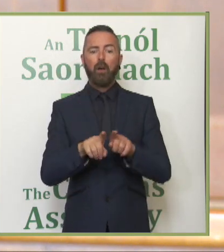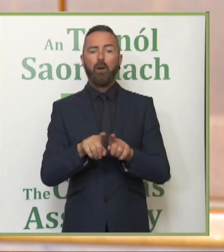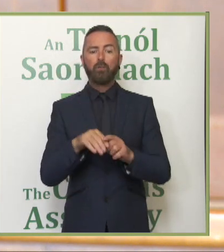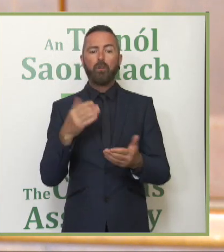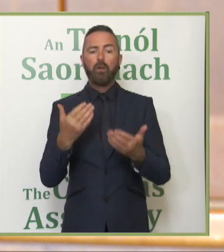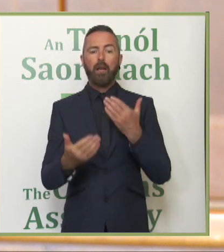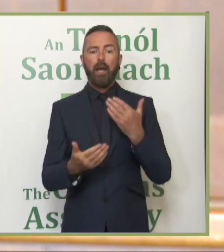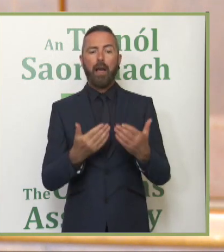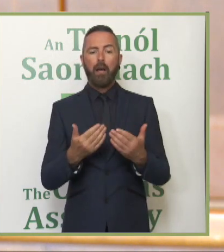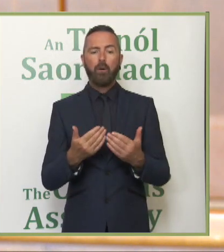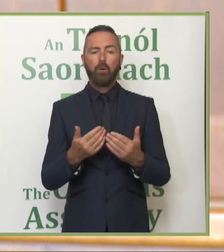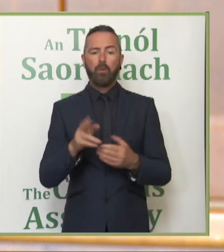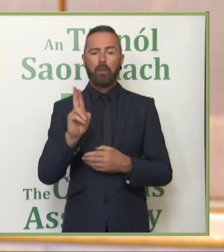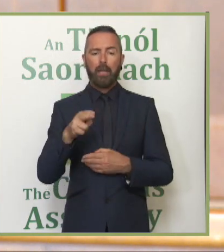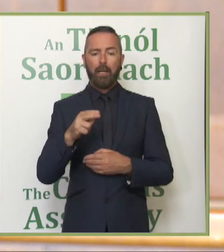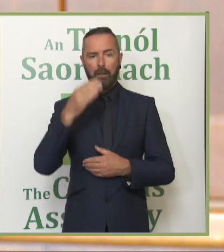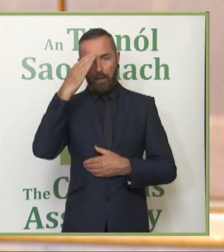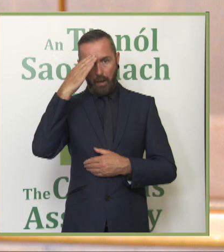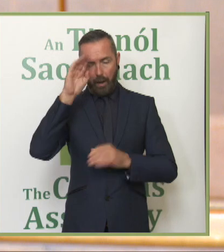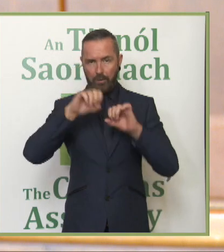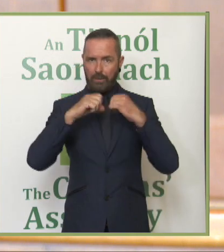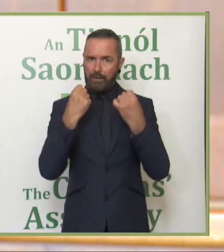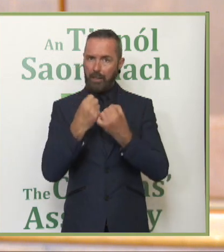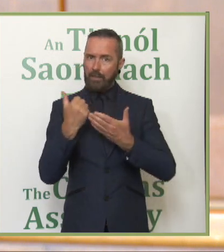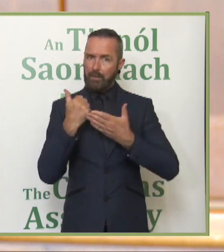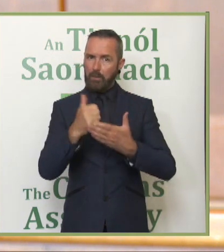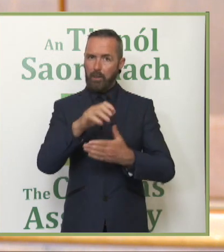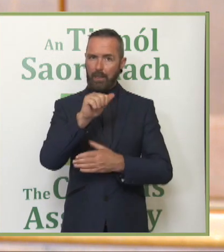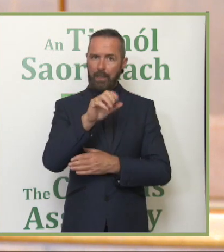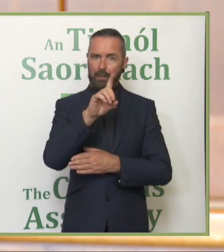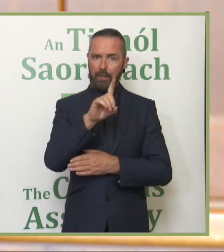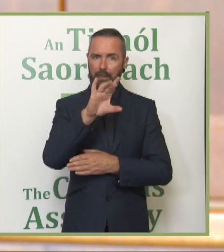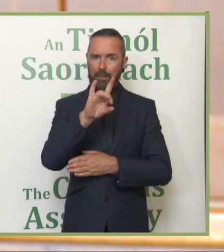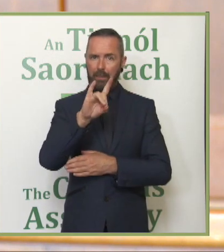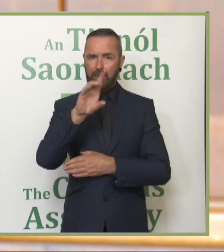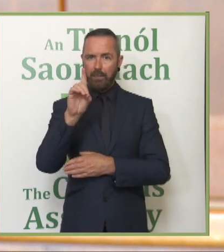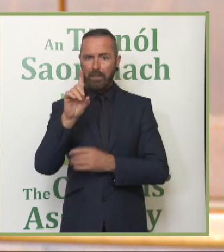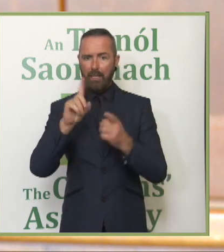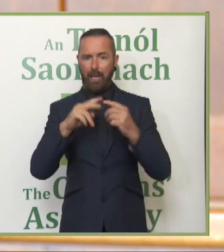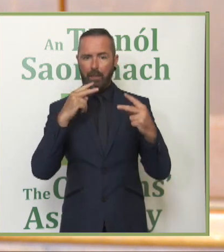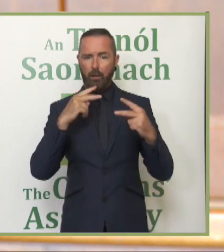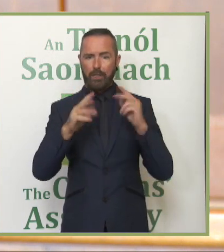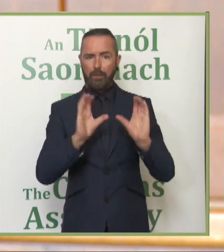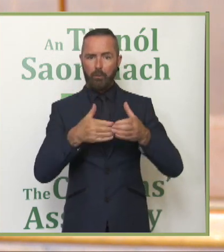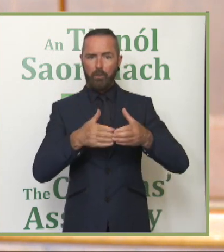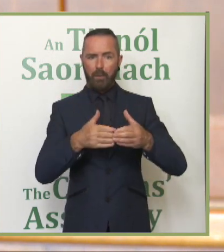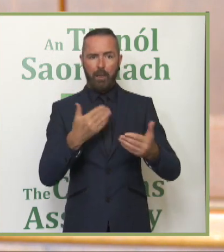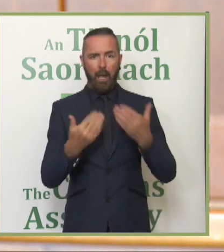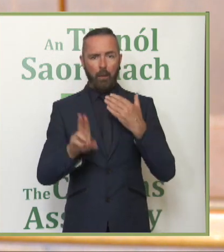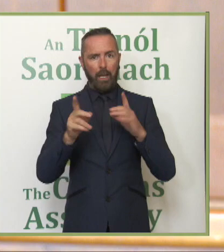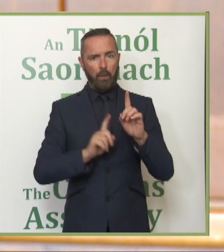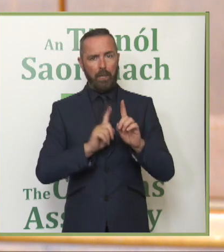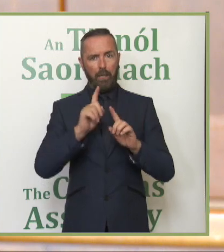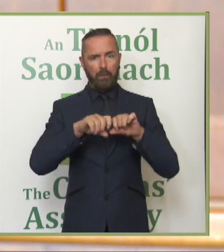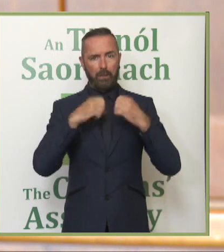how do the Irish Society support ADHD and ASD group, and how do we increase the